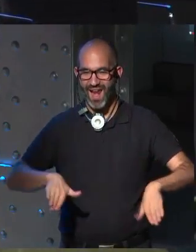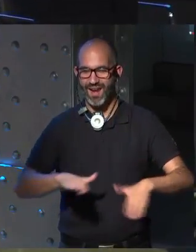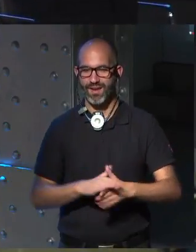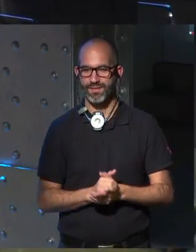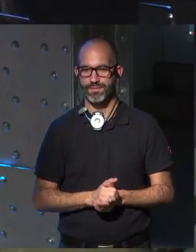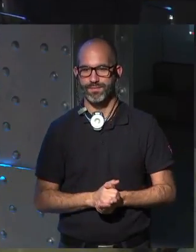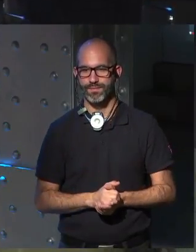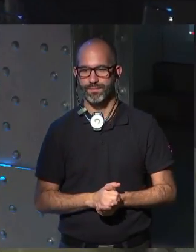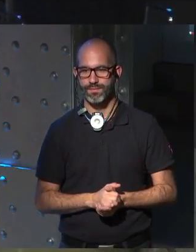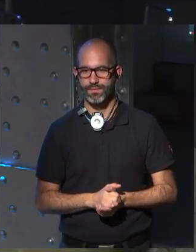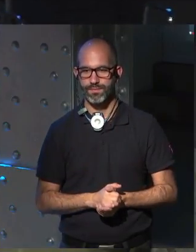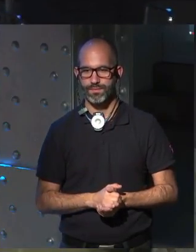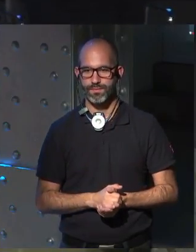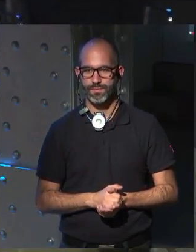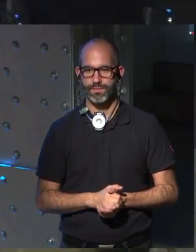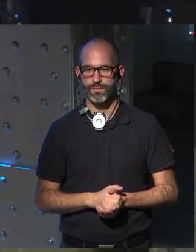to the end.